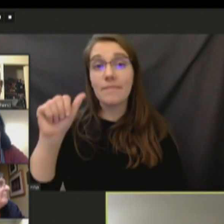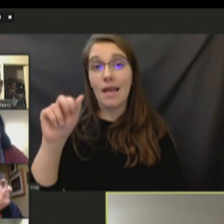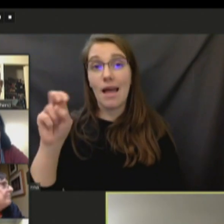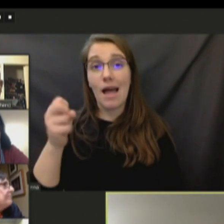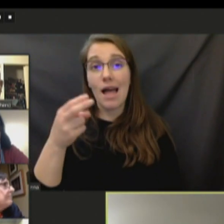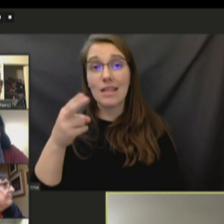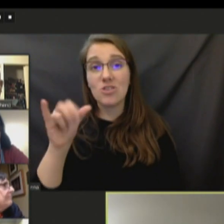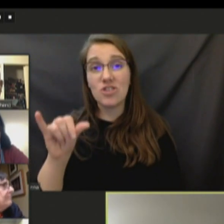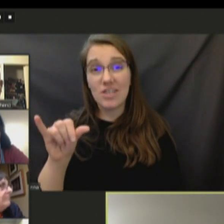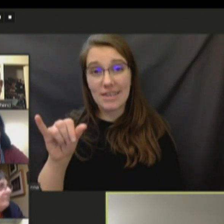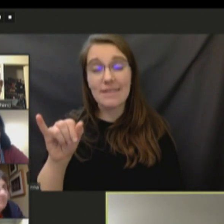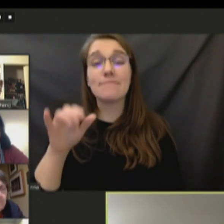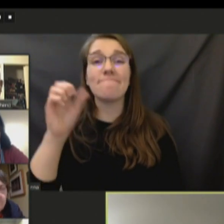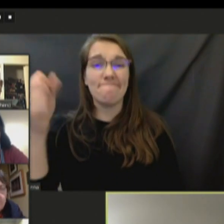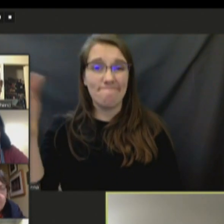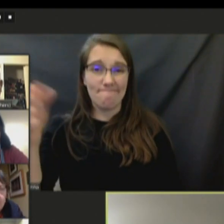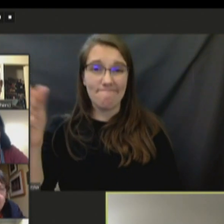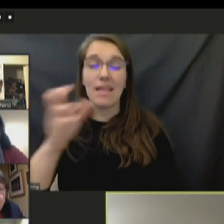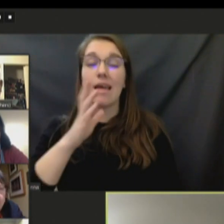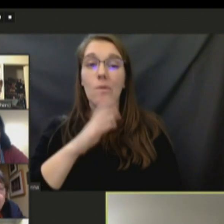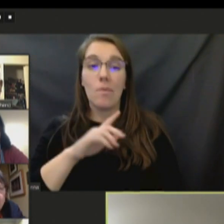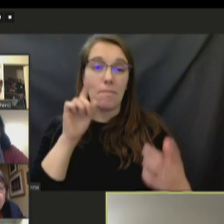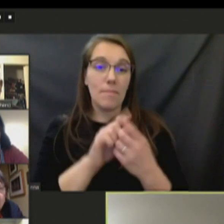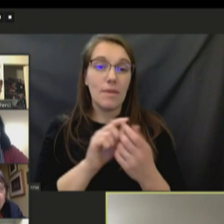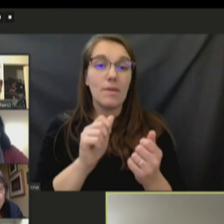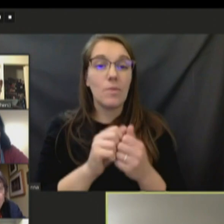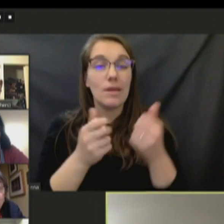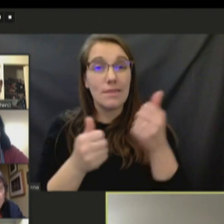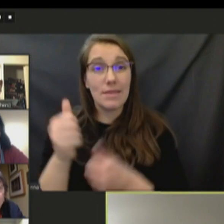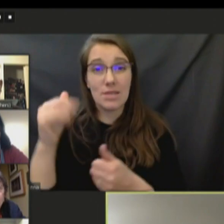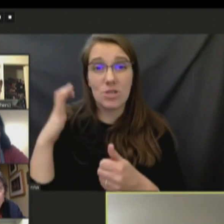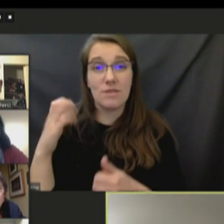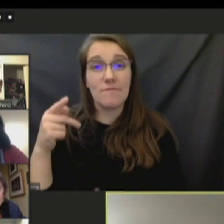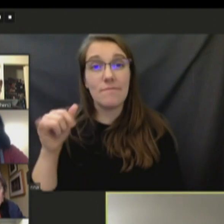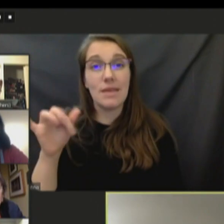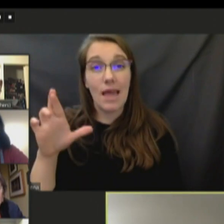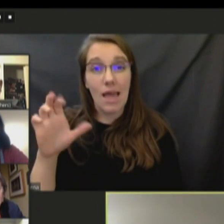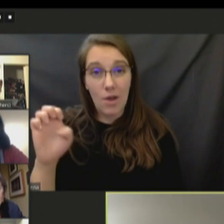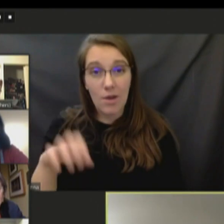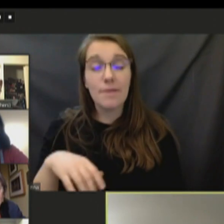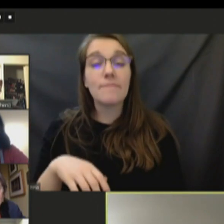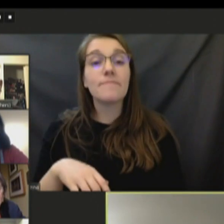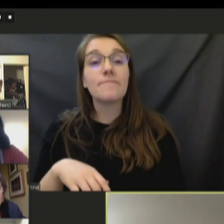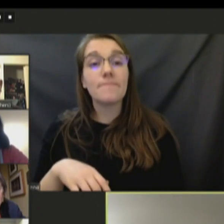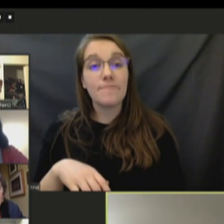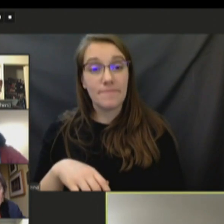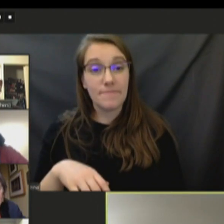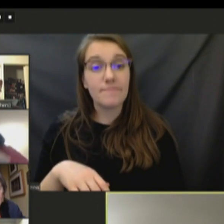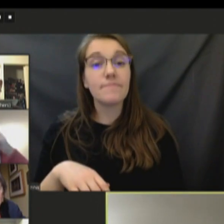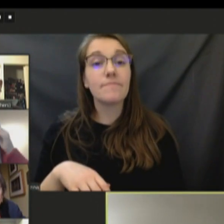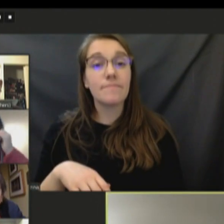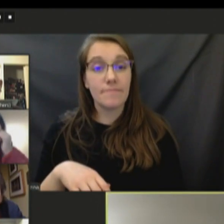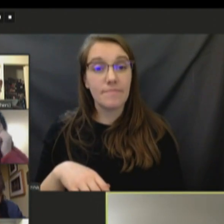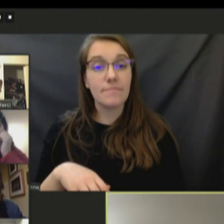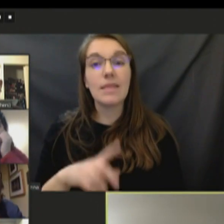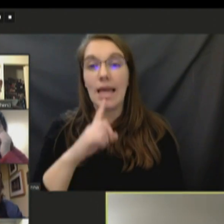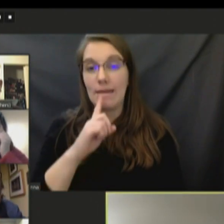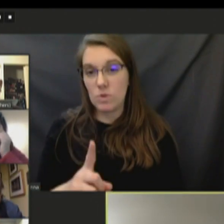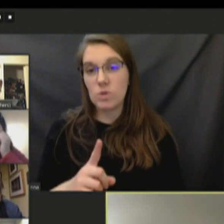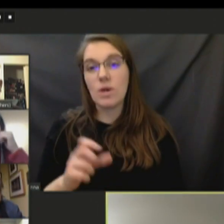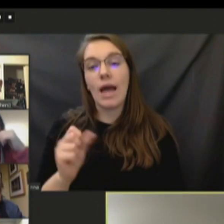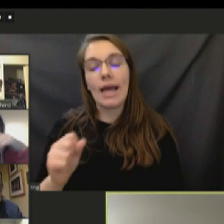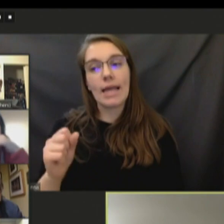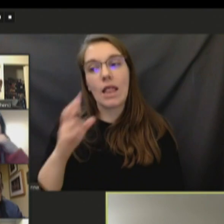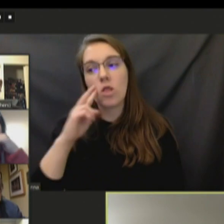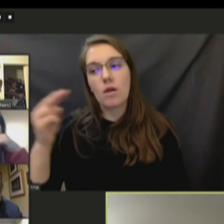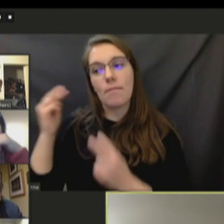I'll meet with Chief Pierre, and I'm sure I can at least look for the past year and see what that